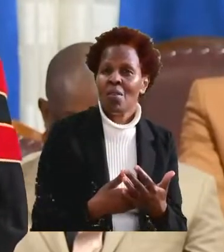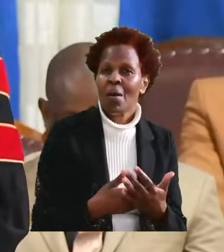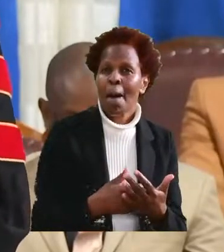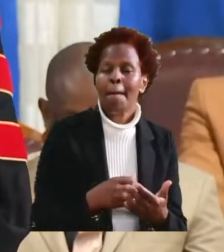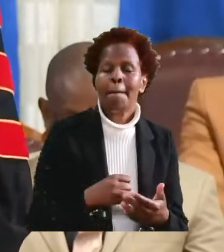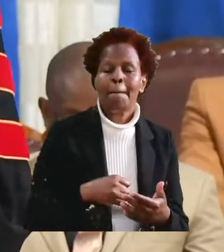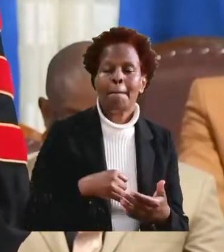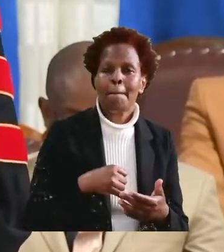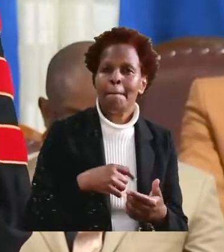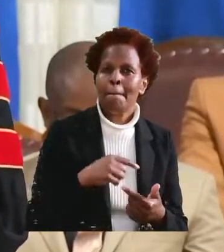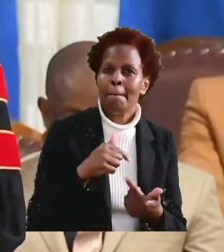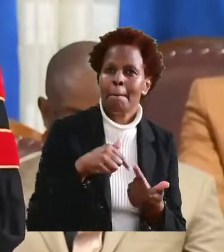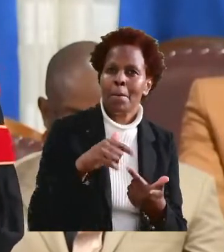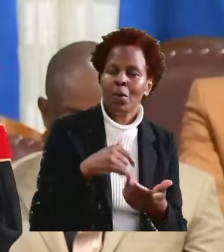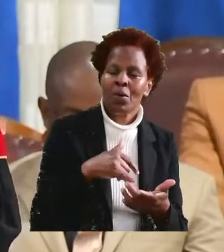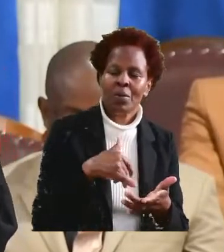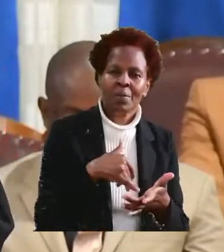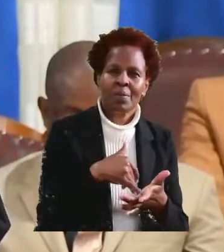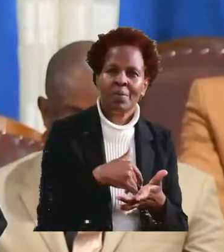it. Father,